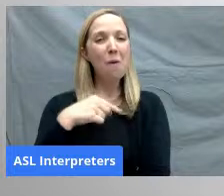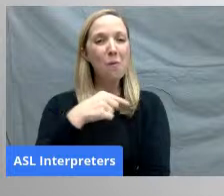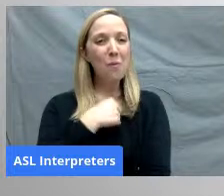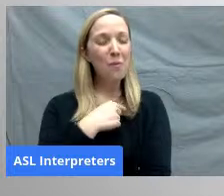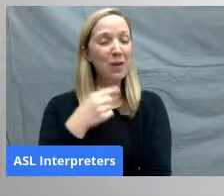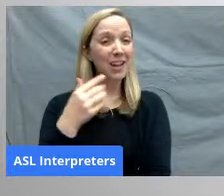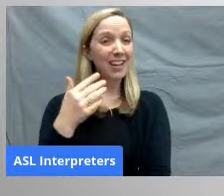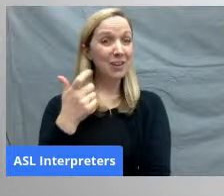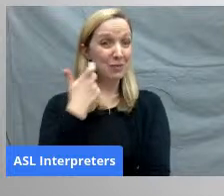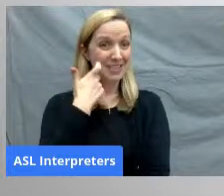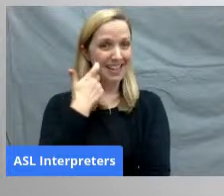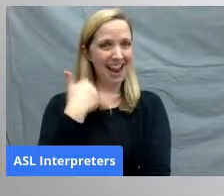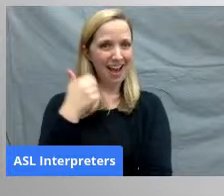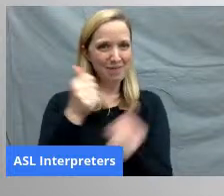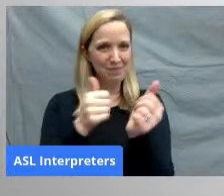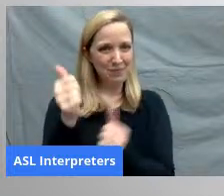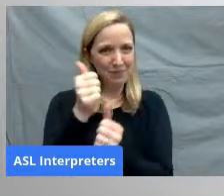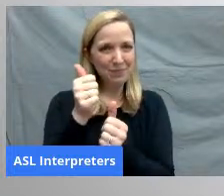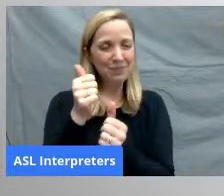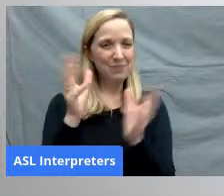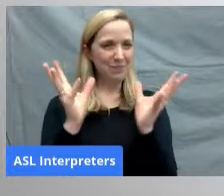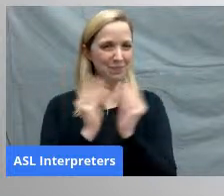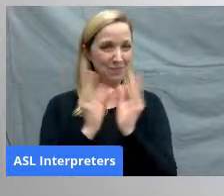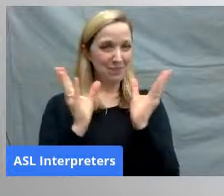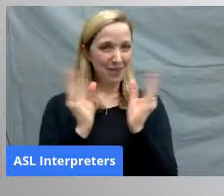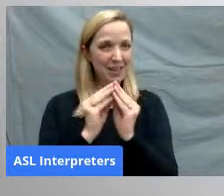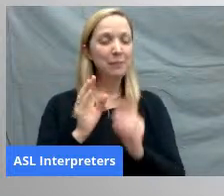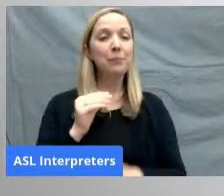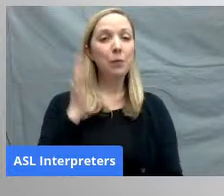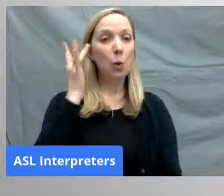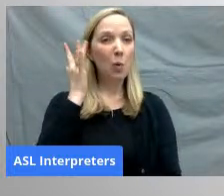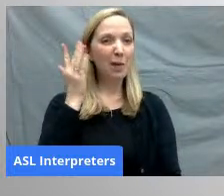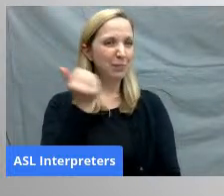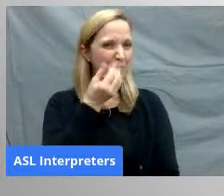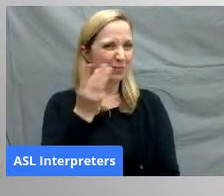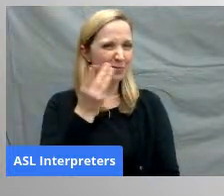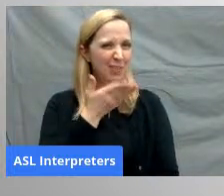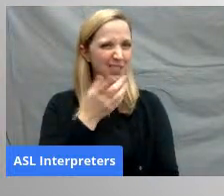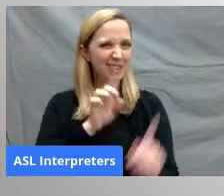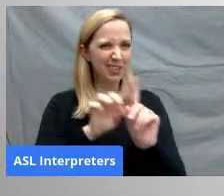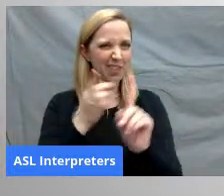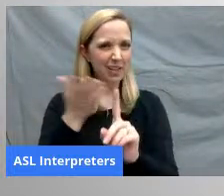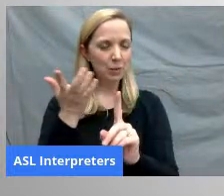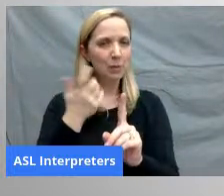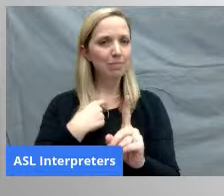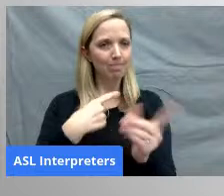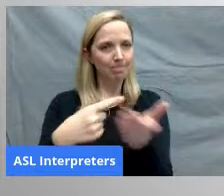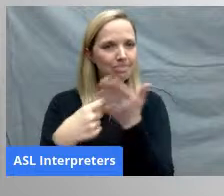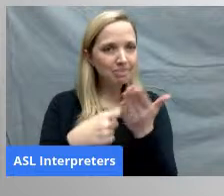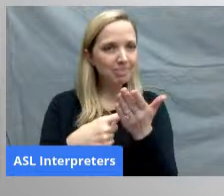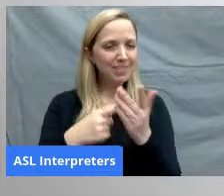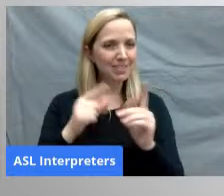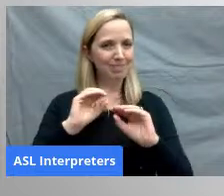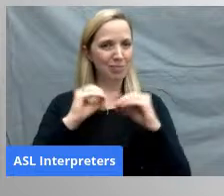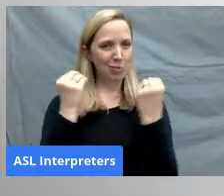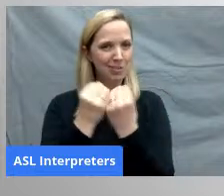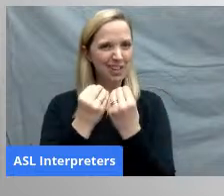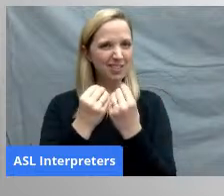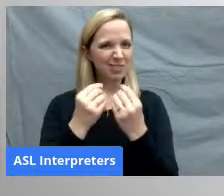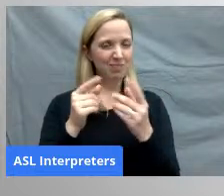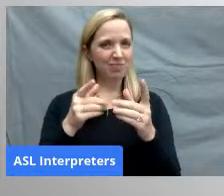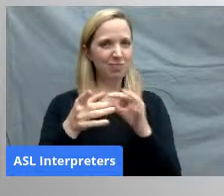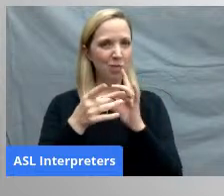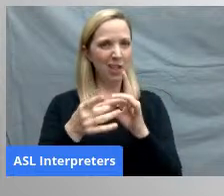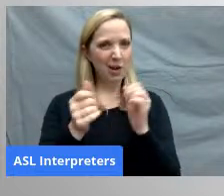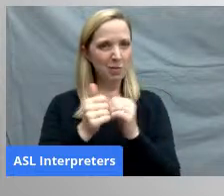administrative meeting today because there's been concern. There were a couple of things that we were trying to address as an organization in terms of going forward